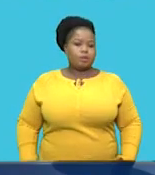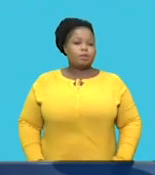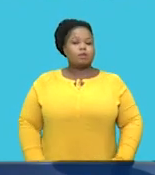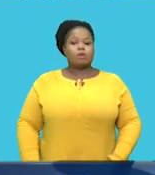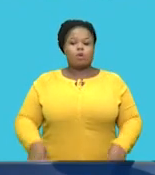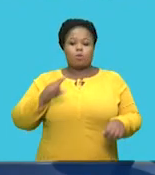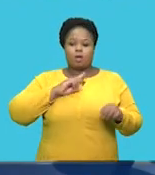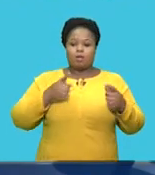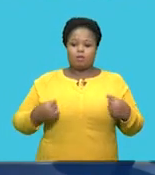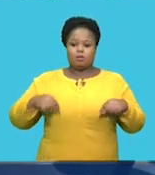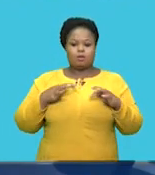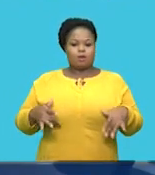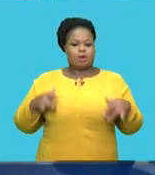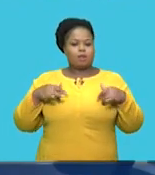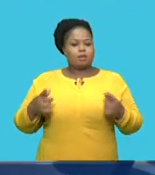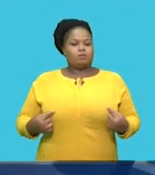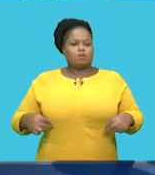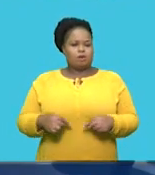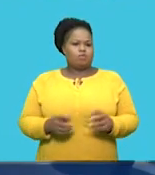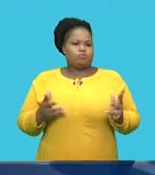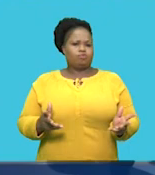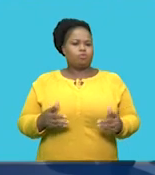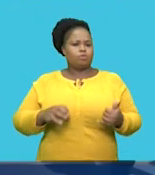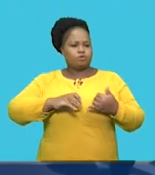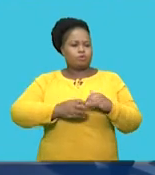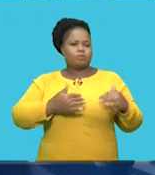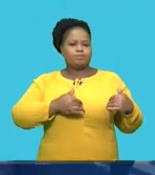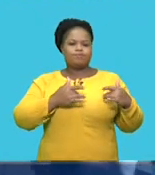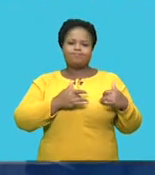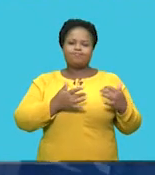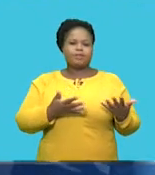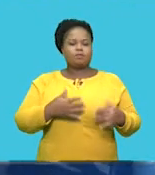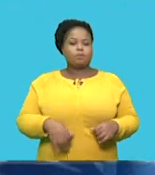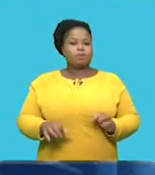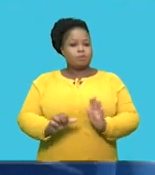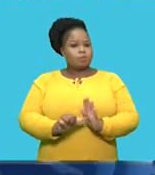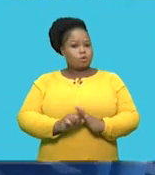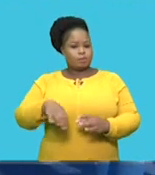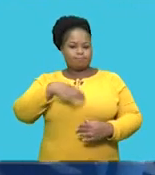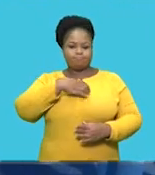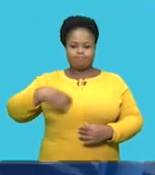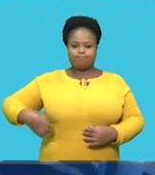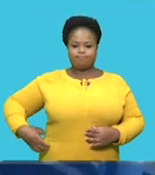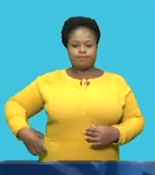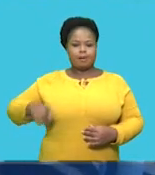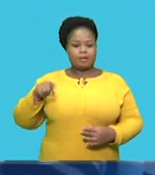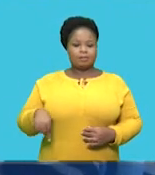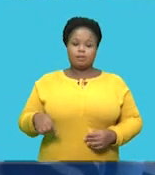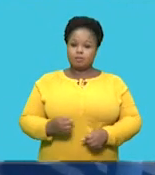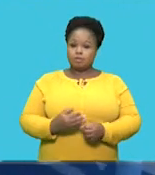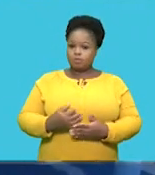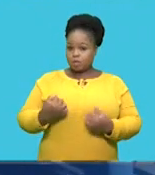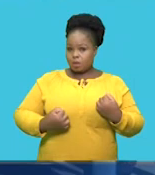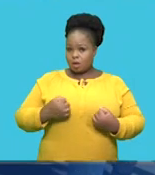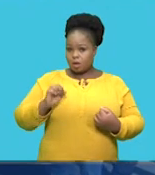after all it's our lives. We're trying to save lives. So importance on wearing safety belts, make sure that the car that you are